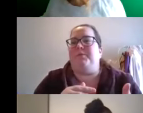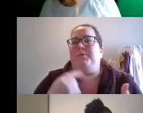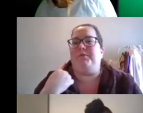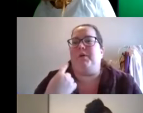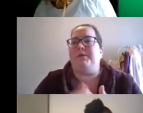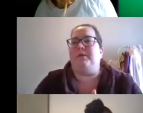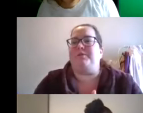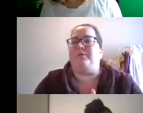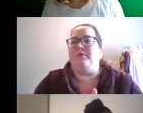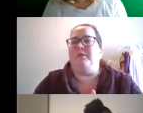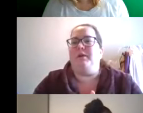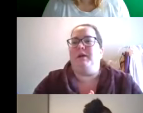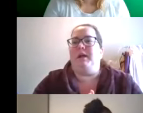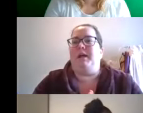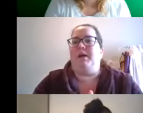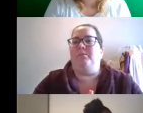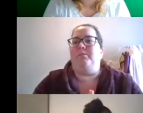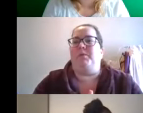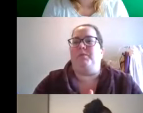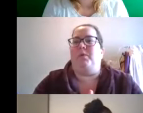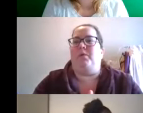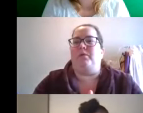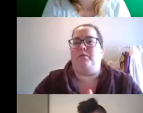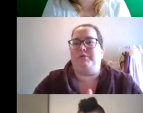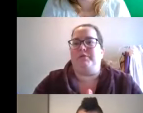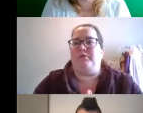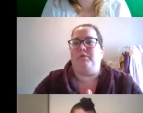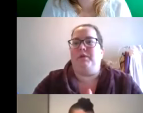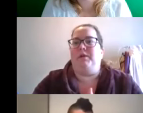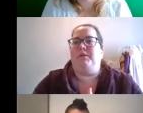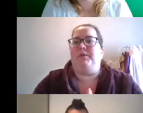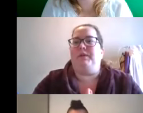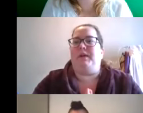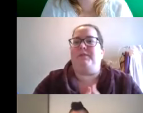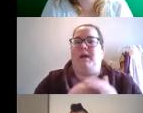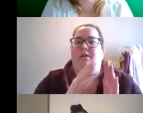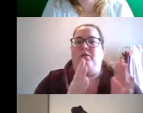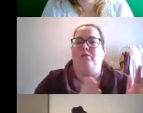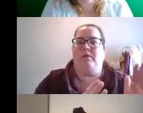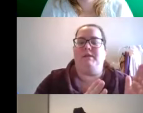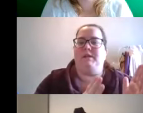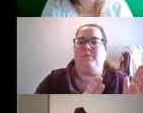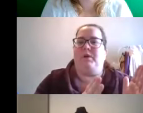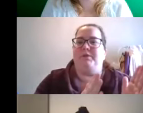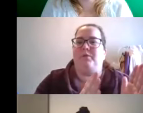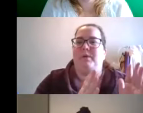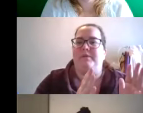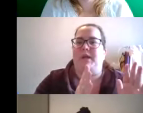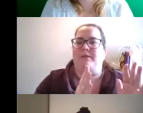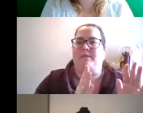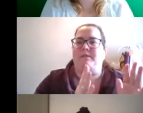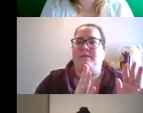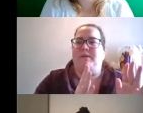the terms of ideological, but more cultural. So you'd have that whole idea, but I don't know